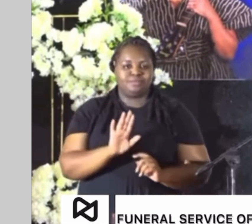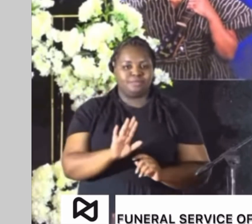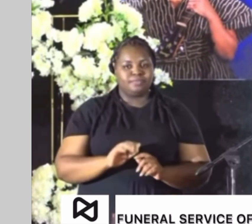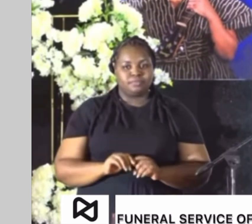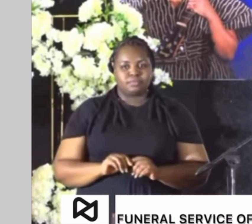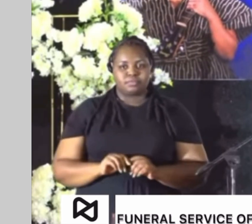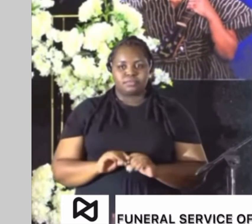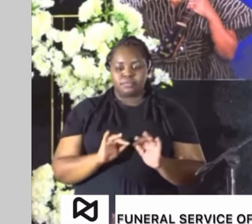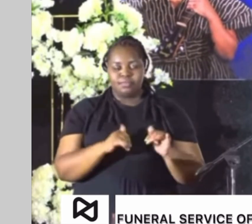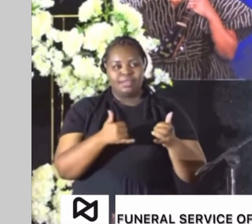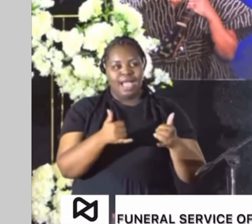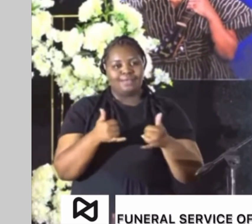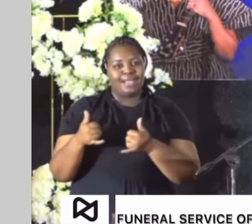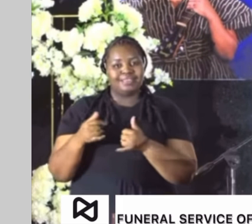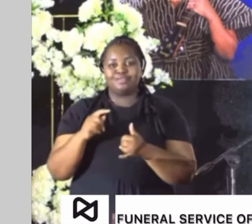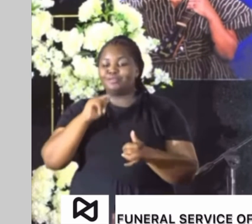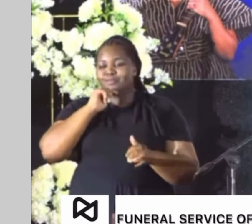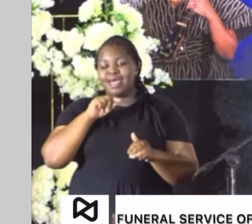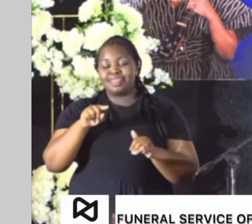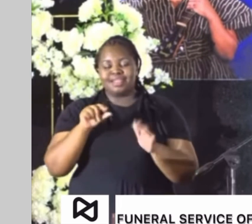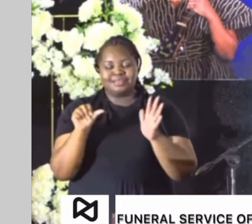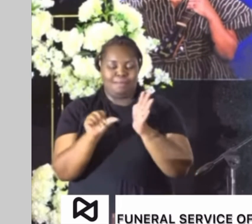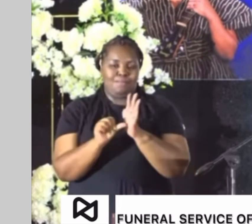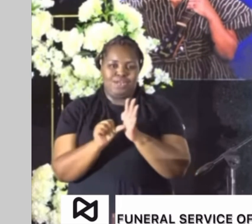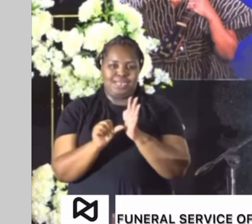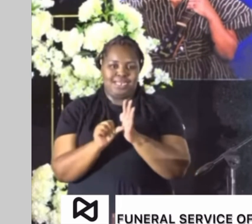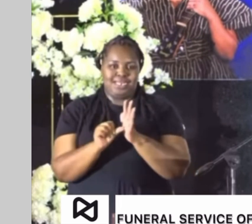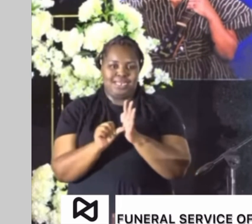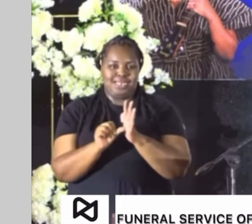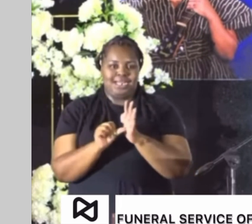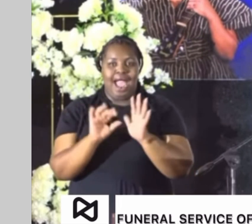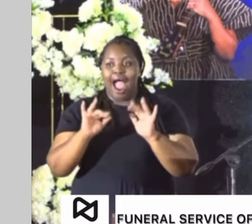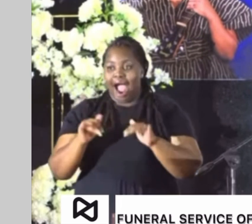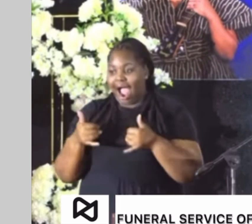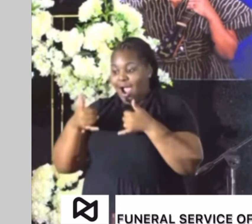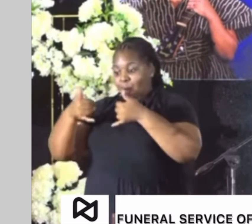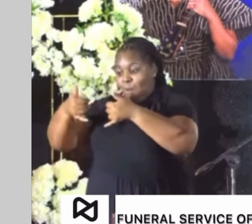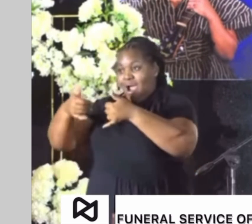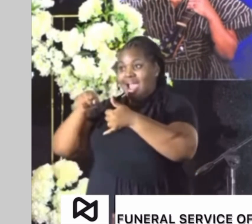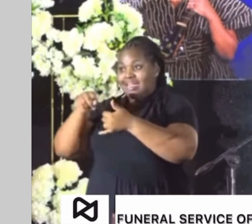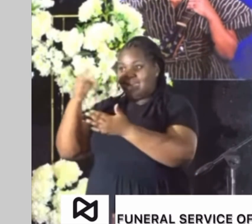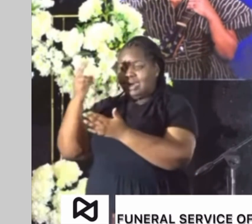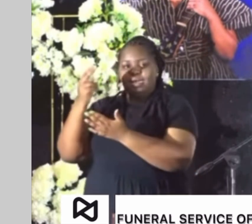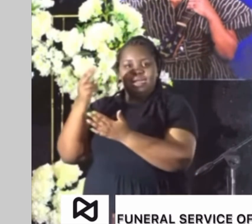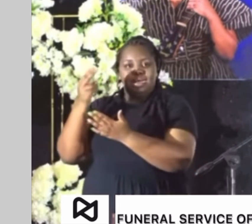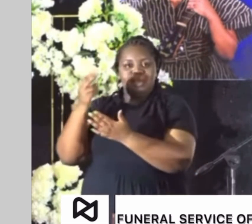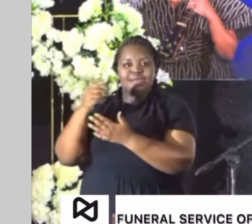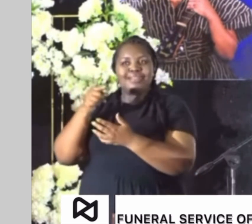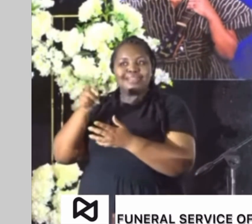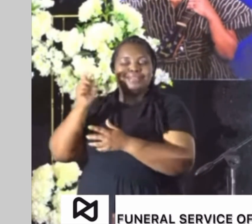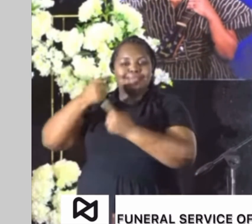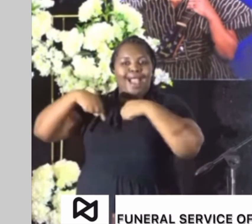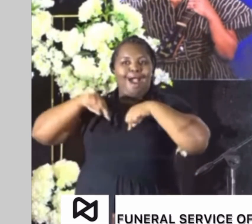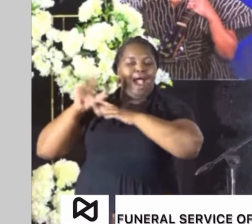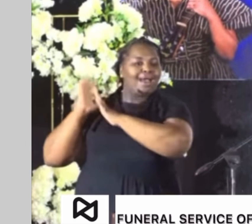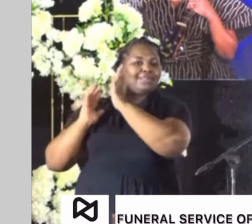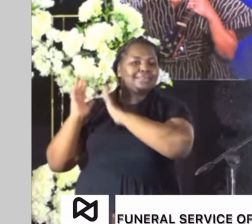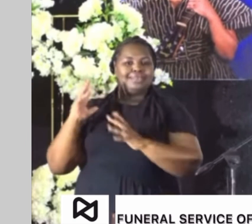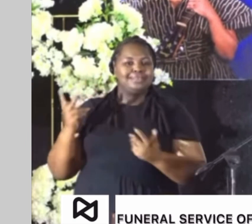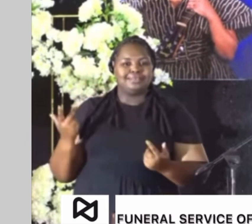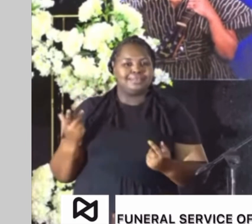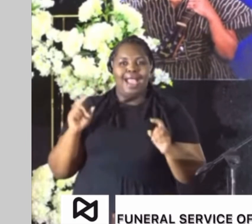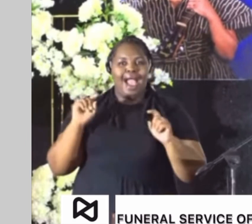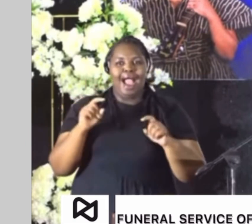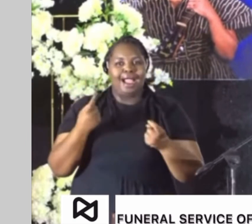it clear that she was more than just a musician to him. He said the Umtualo hitmaker was his kid sister, and they shared love till the very